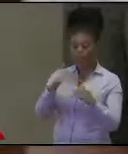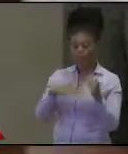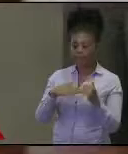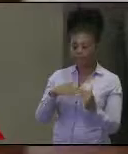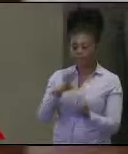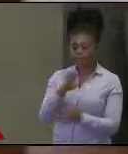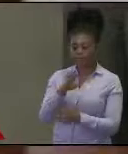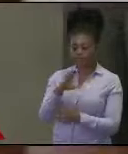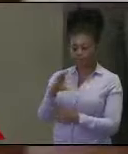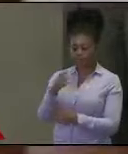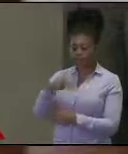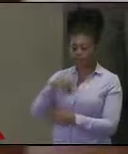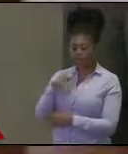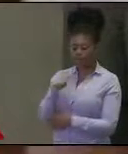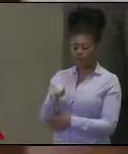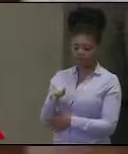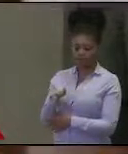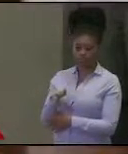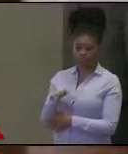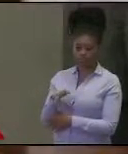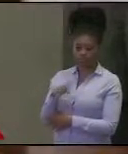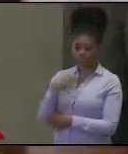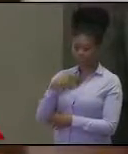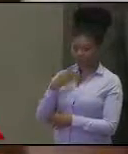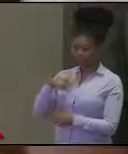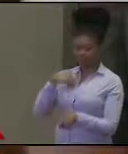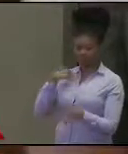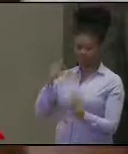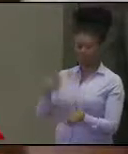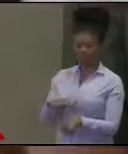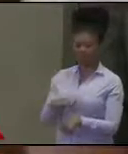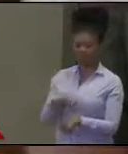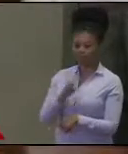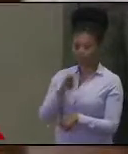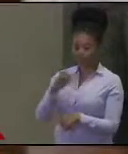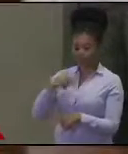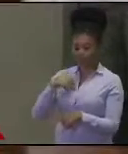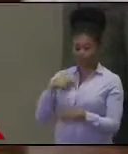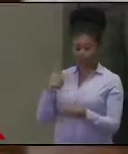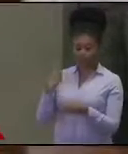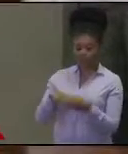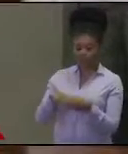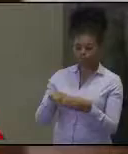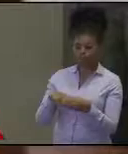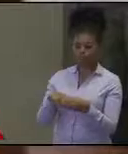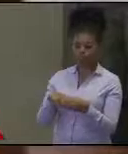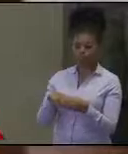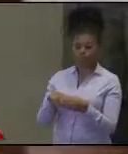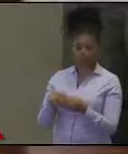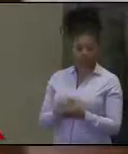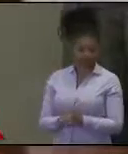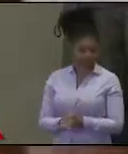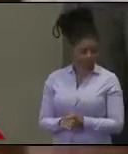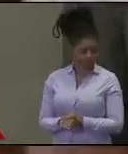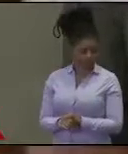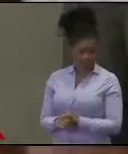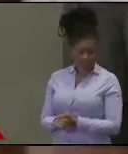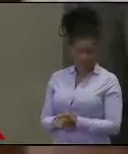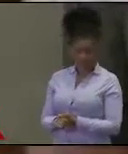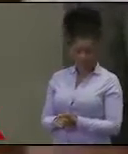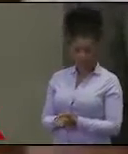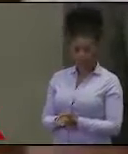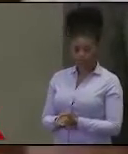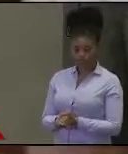want. So we would not be here if we were not actually enjoined by that. The